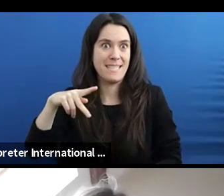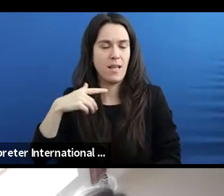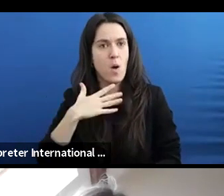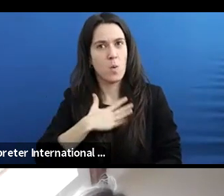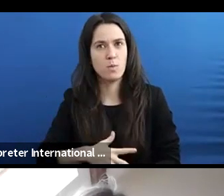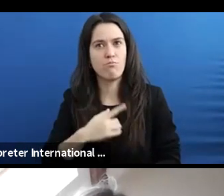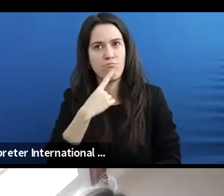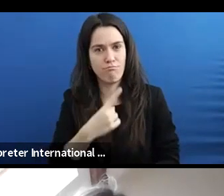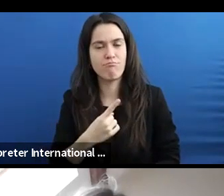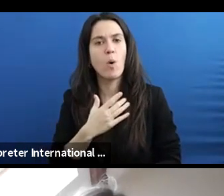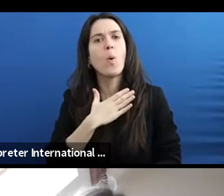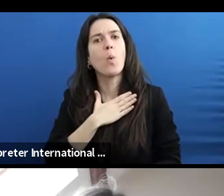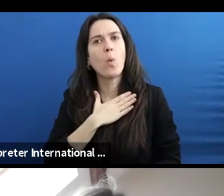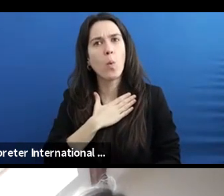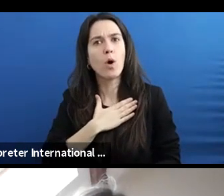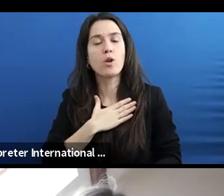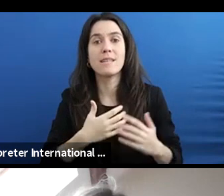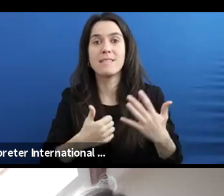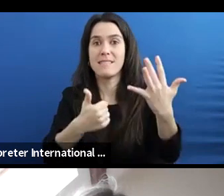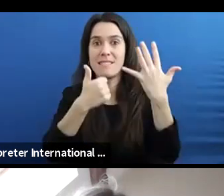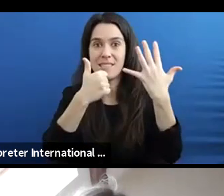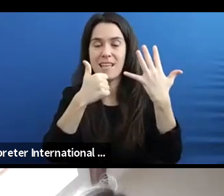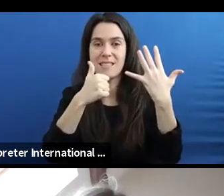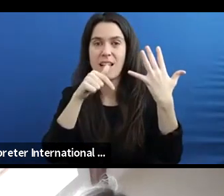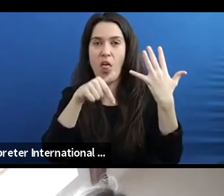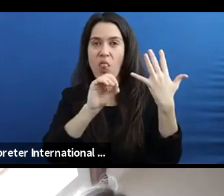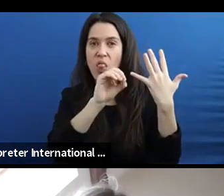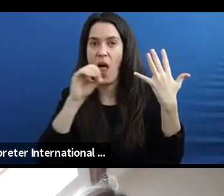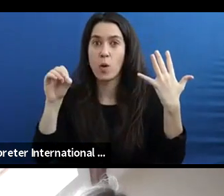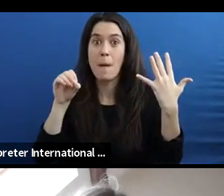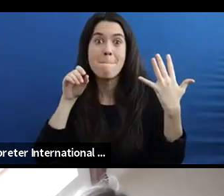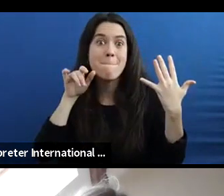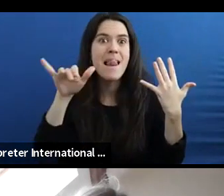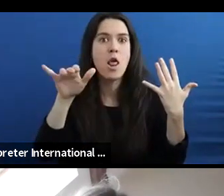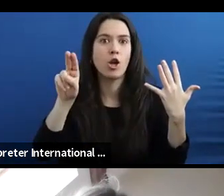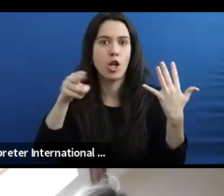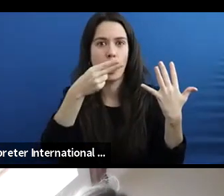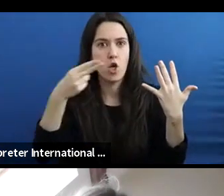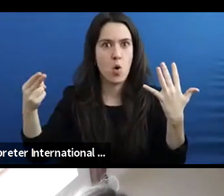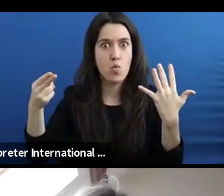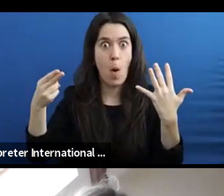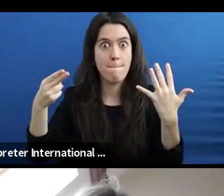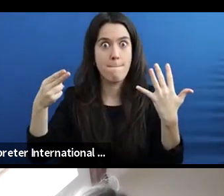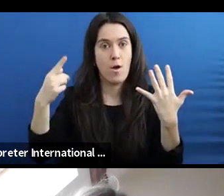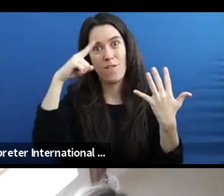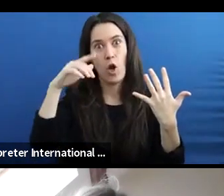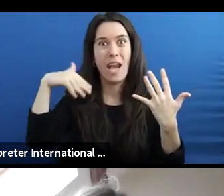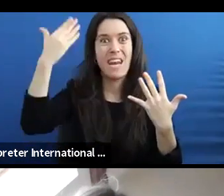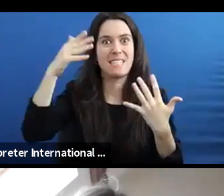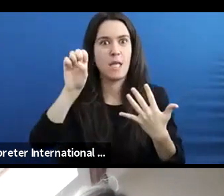add 6,000 million euros to this program's envelope for the next EU budget.